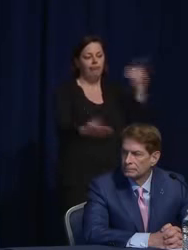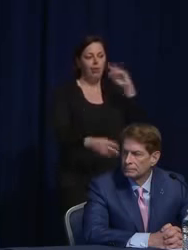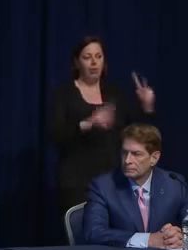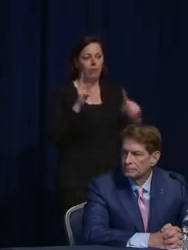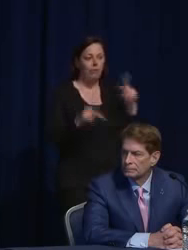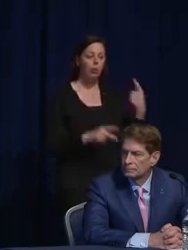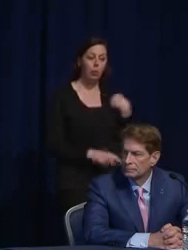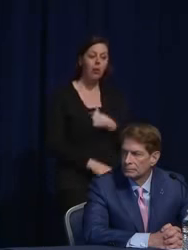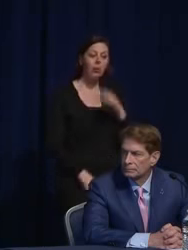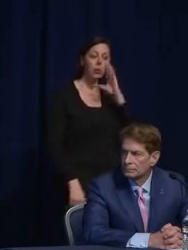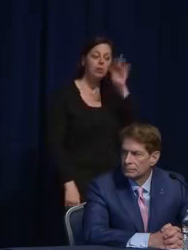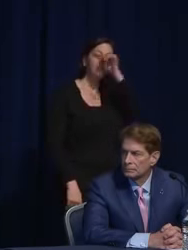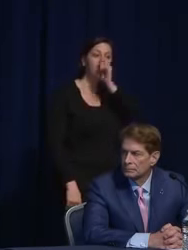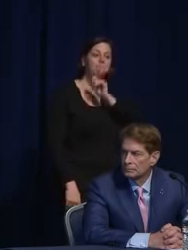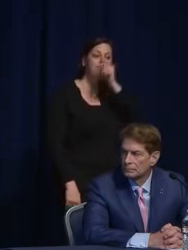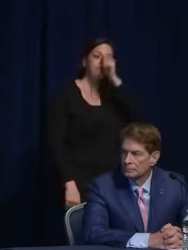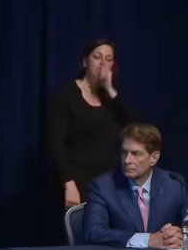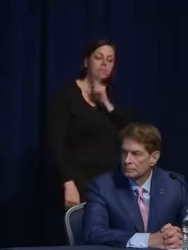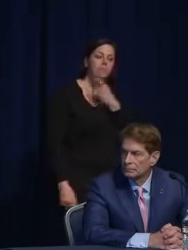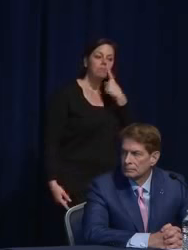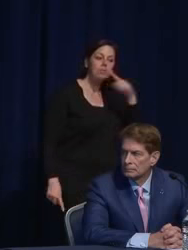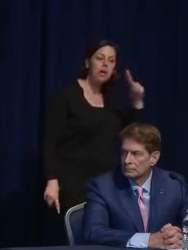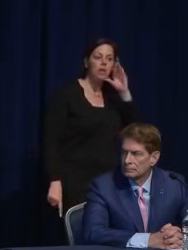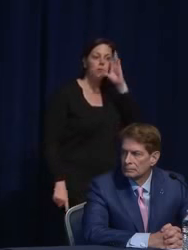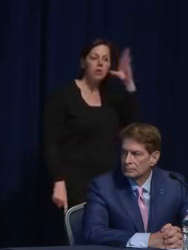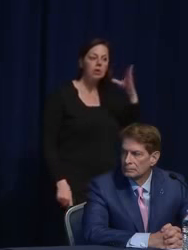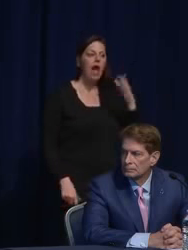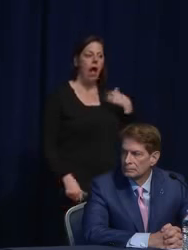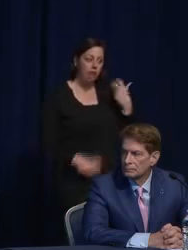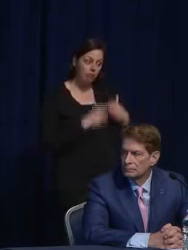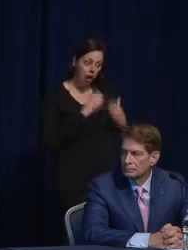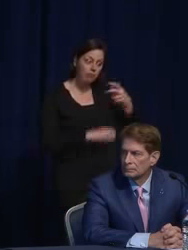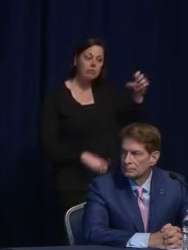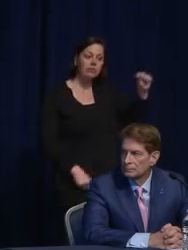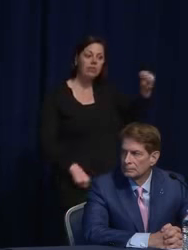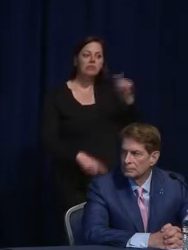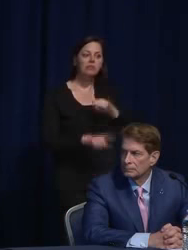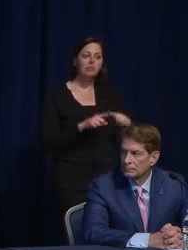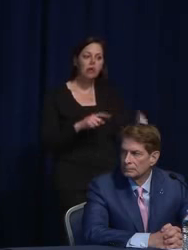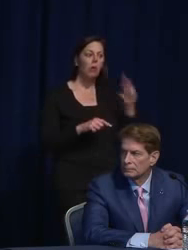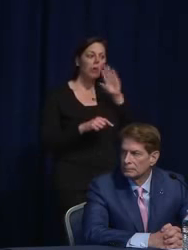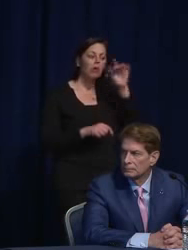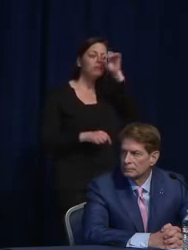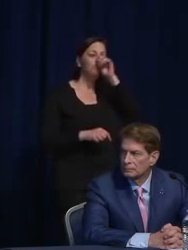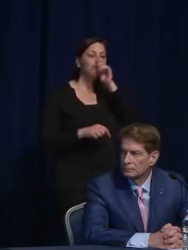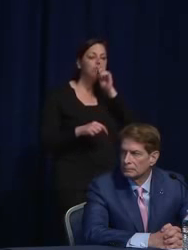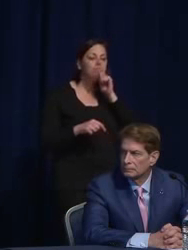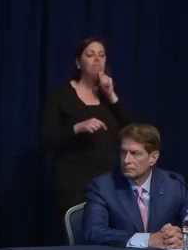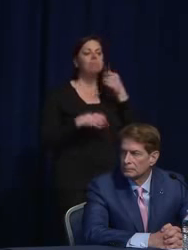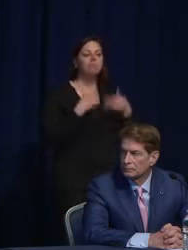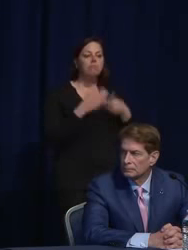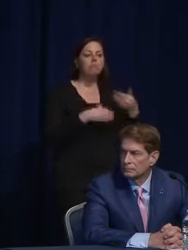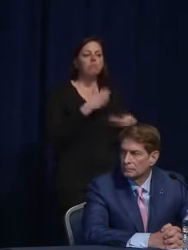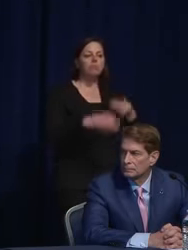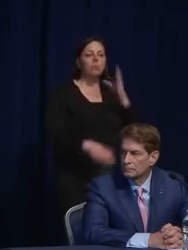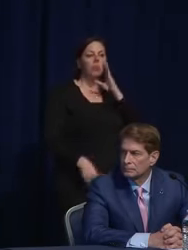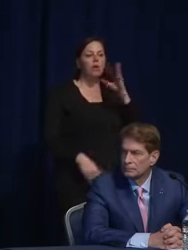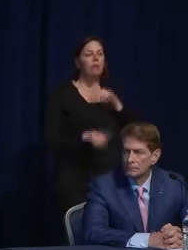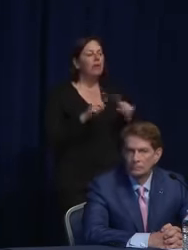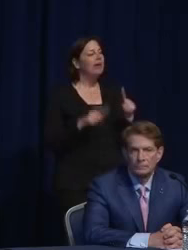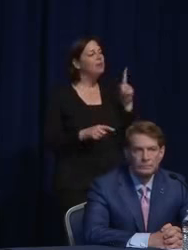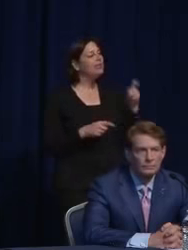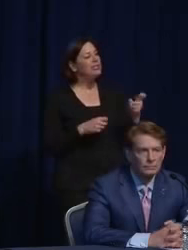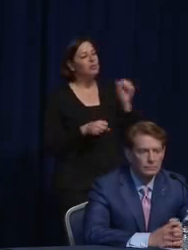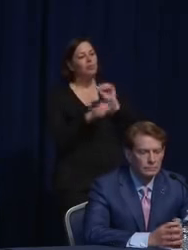unscathed. We've already seen that, but we will get through this stronger than ever before. But we all have to do our